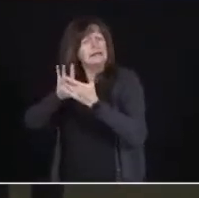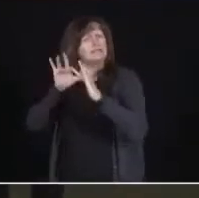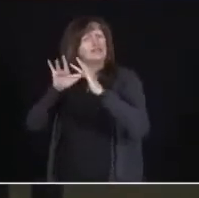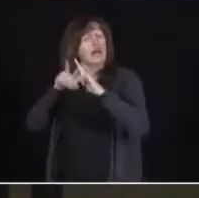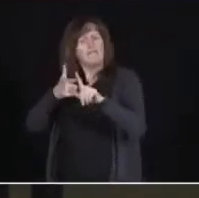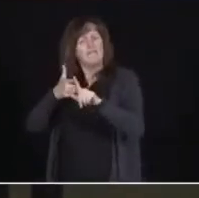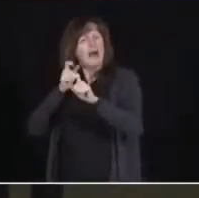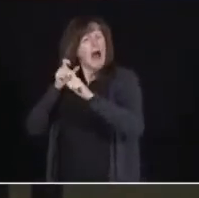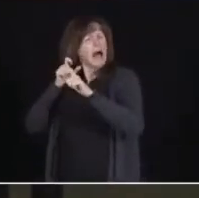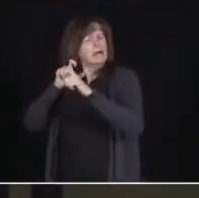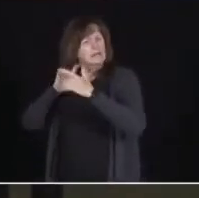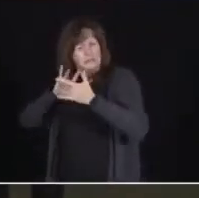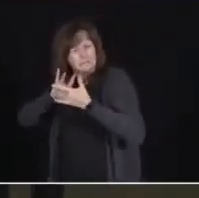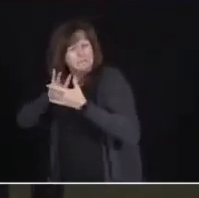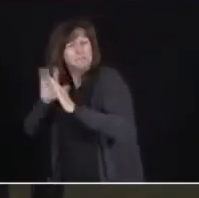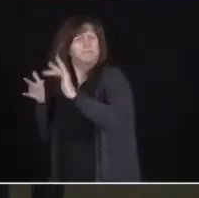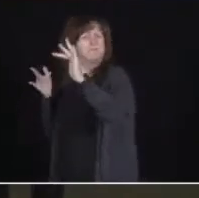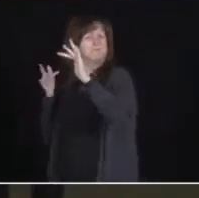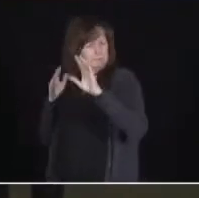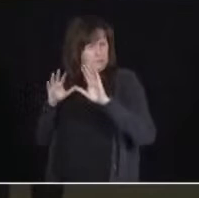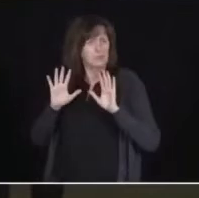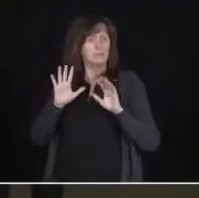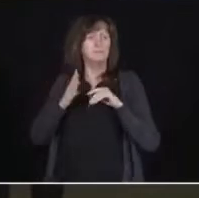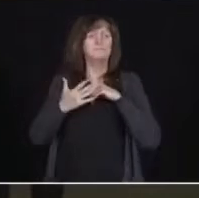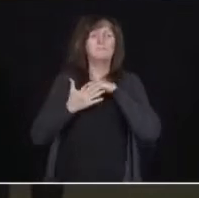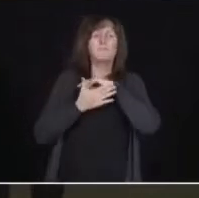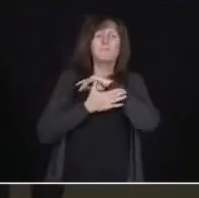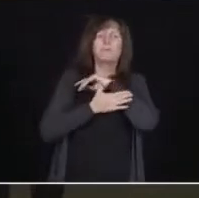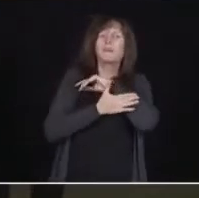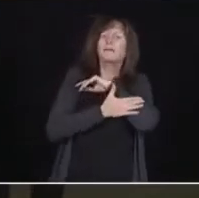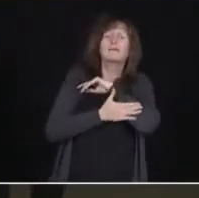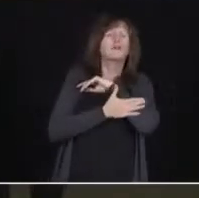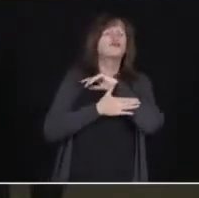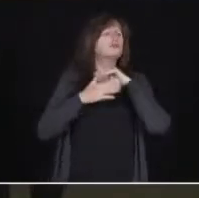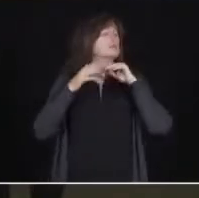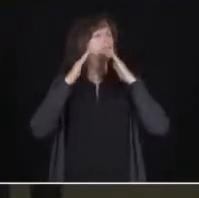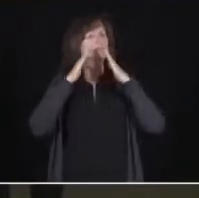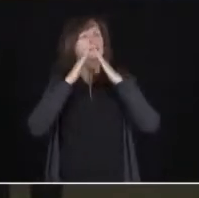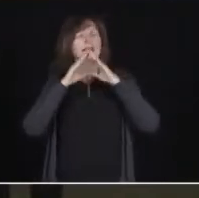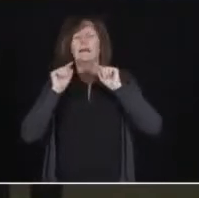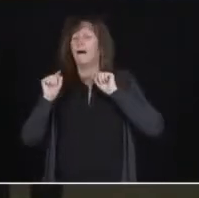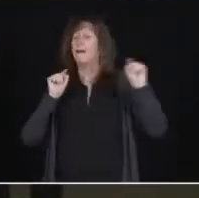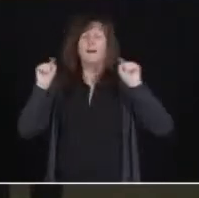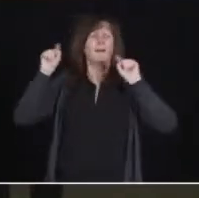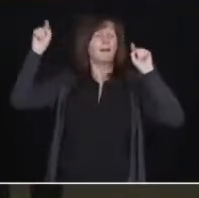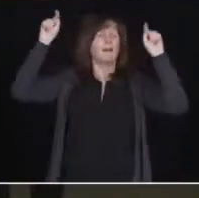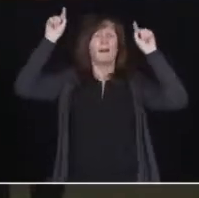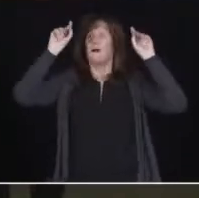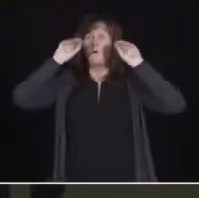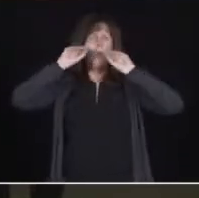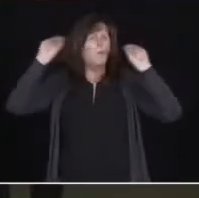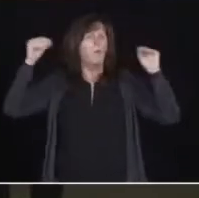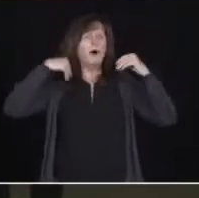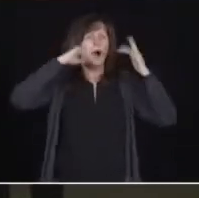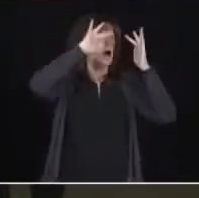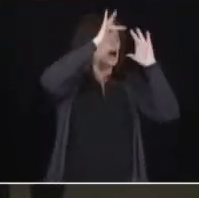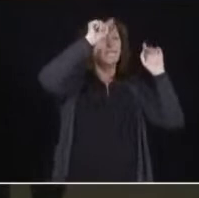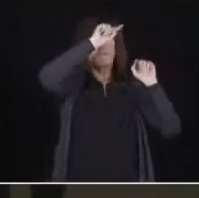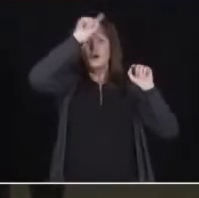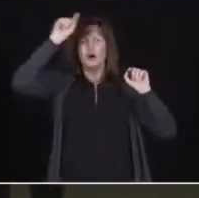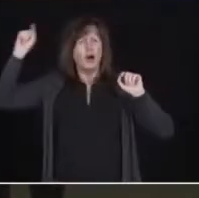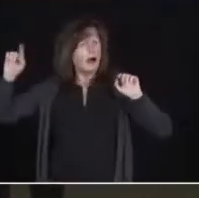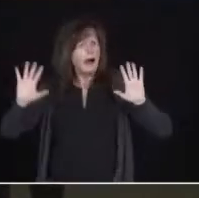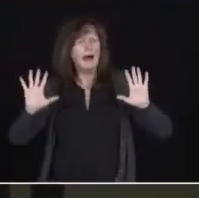to the many underserved communities across Ontario. Last year, our government committed